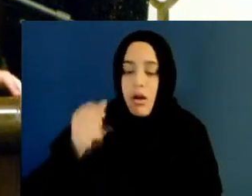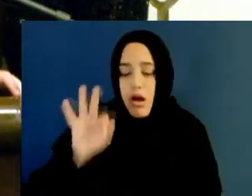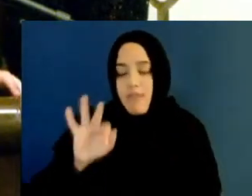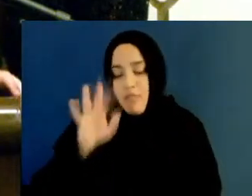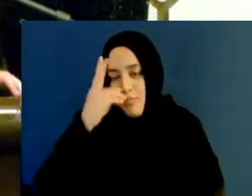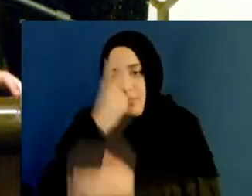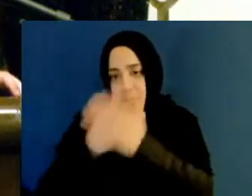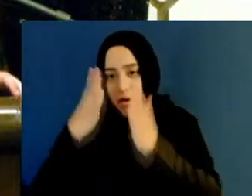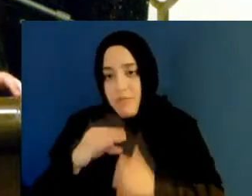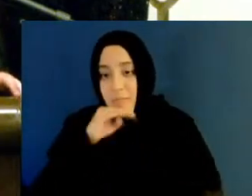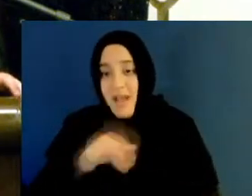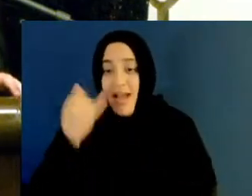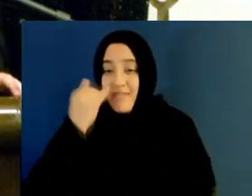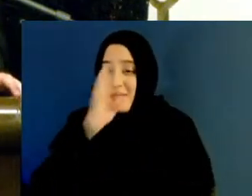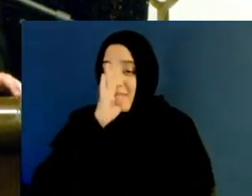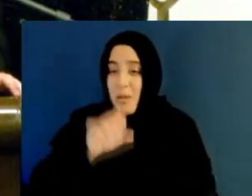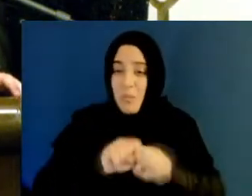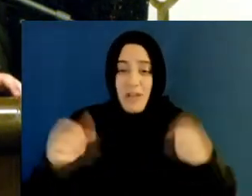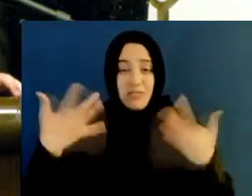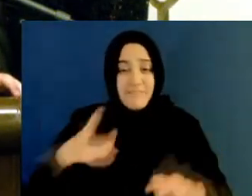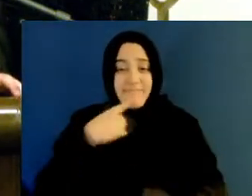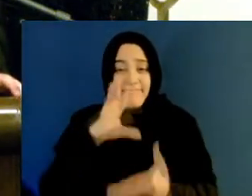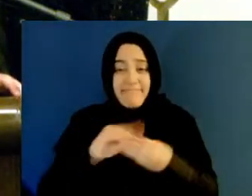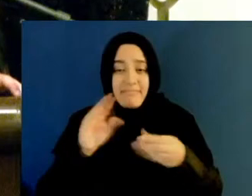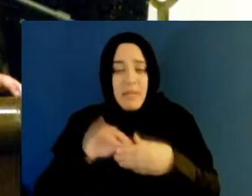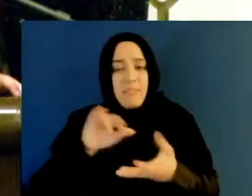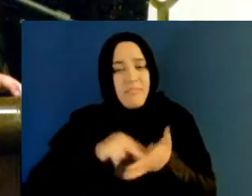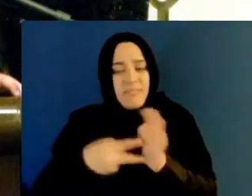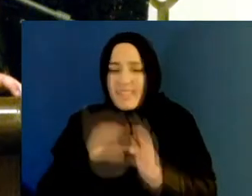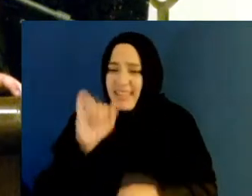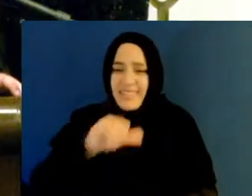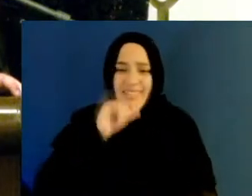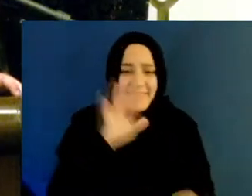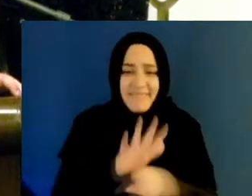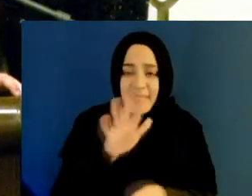have stopped here, it would have been sufficient. But Imam al-Hussein